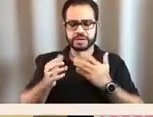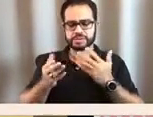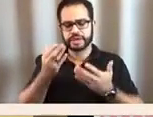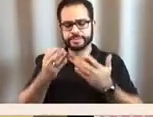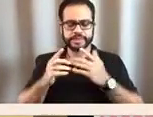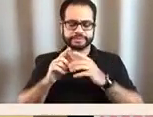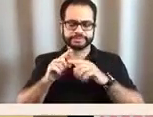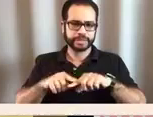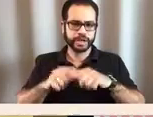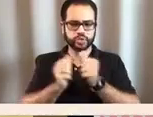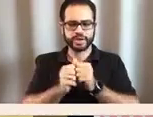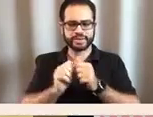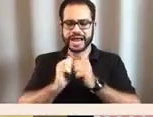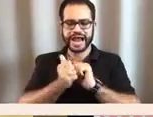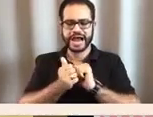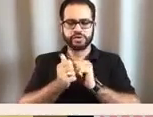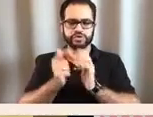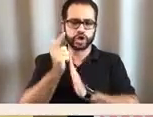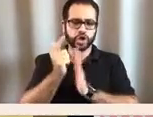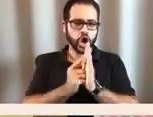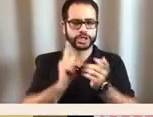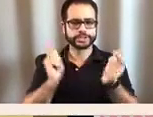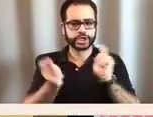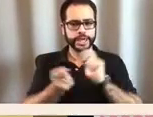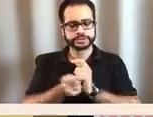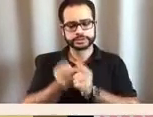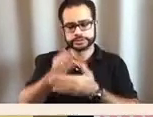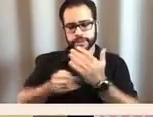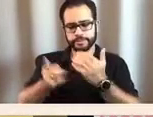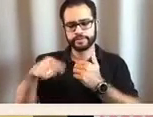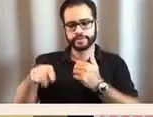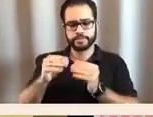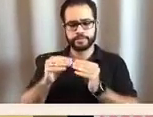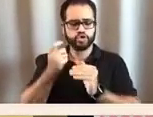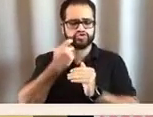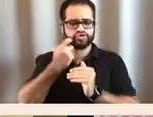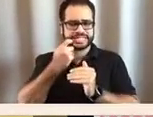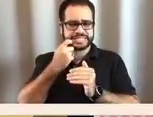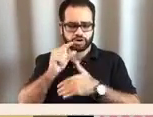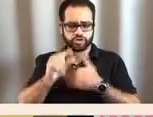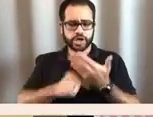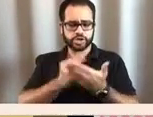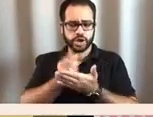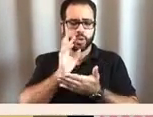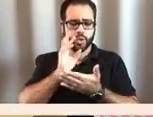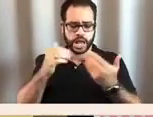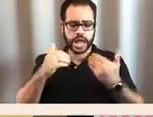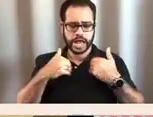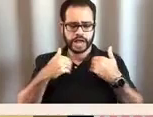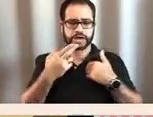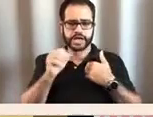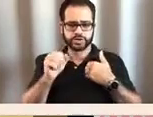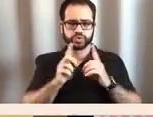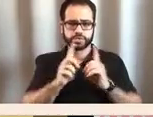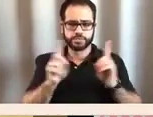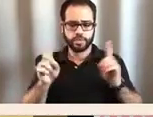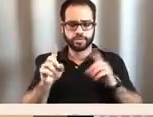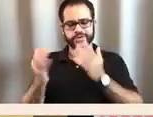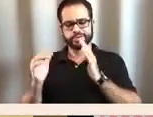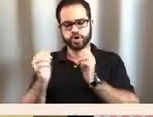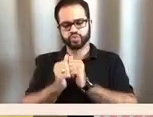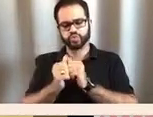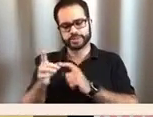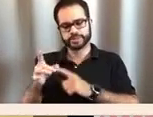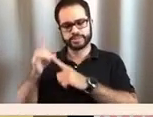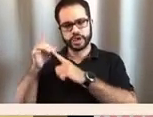has changed, and some of the participants who are more recent graduates are going to have a high school diploma versus a special diploma,